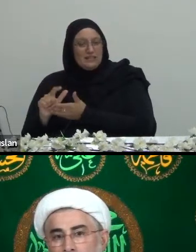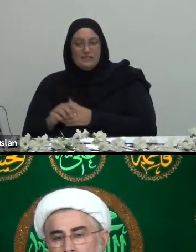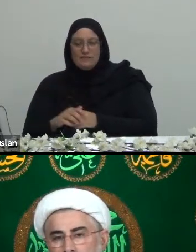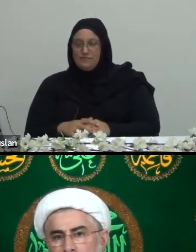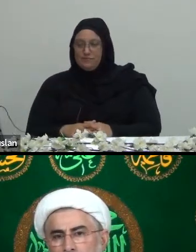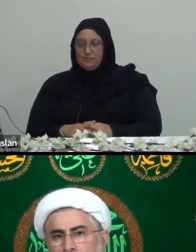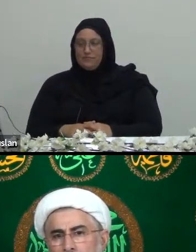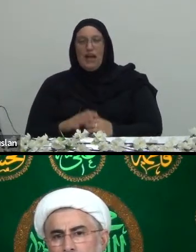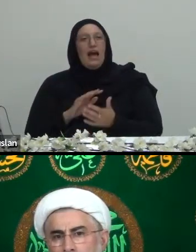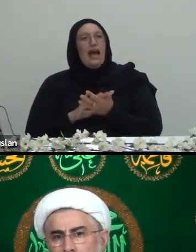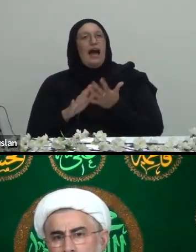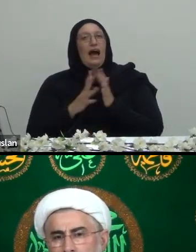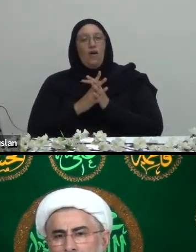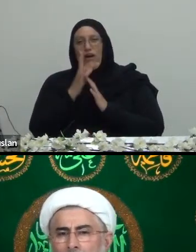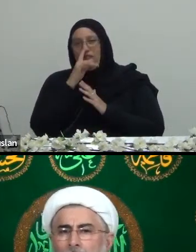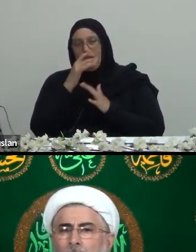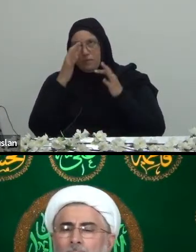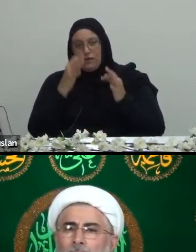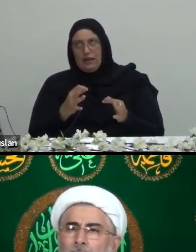is that handled then?